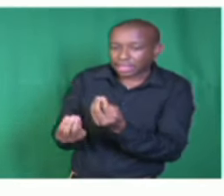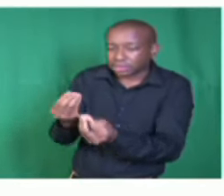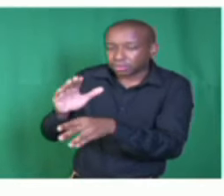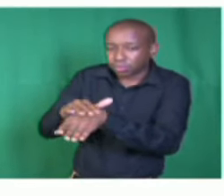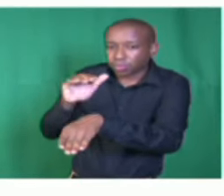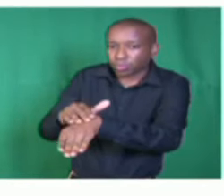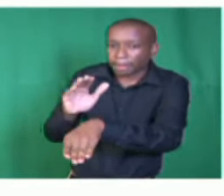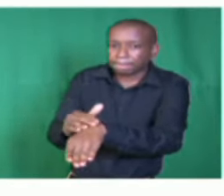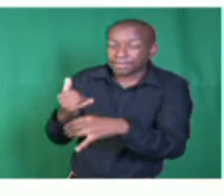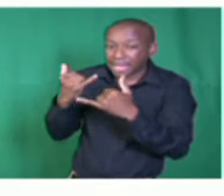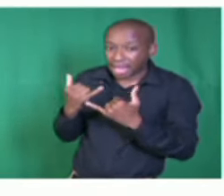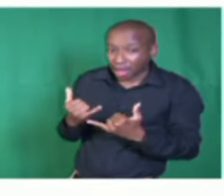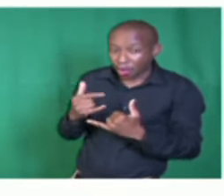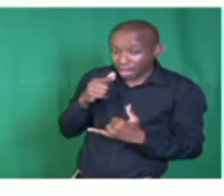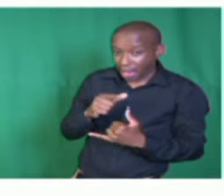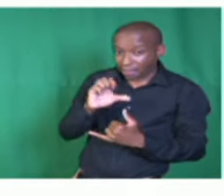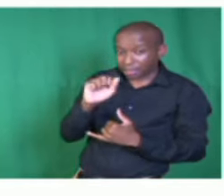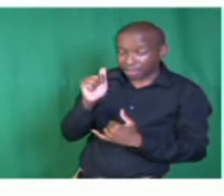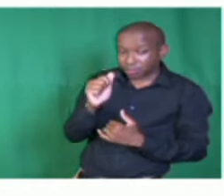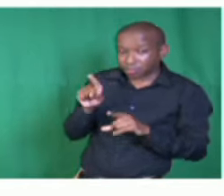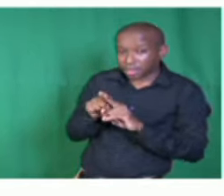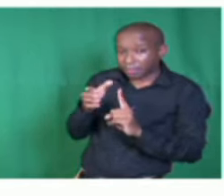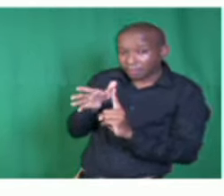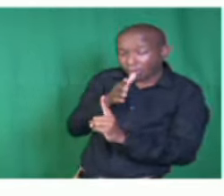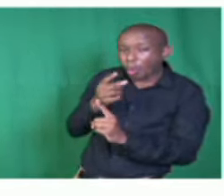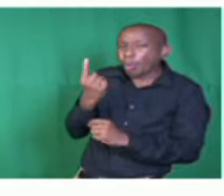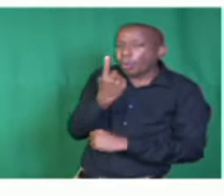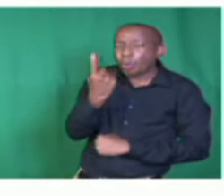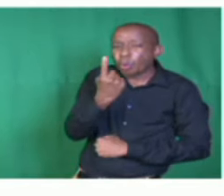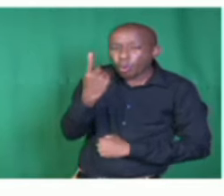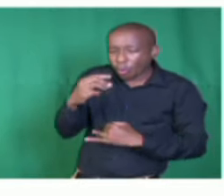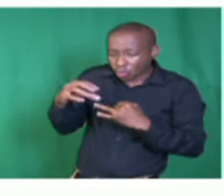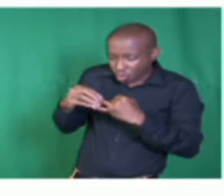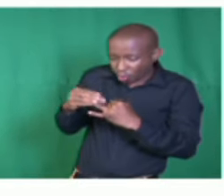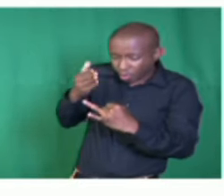So their main concern was that